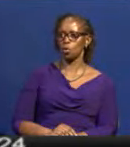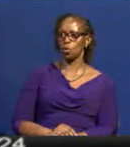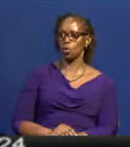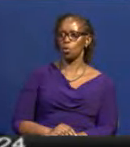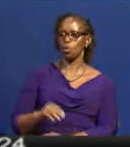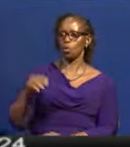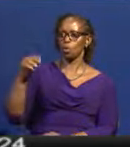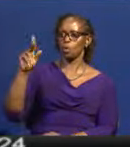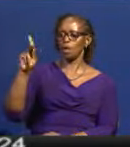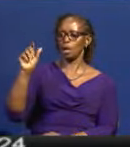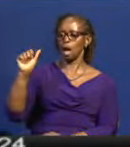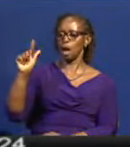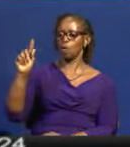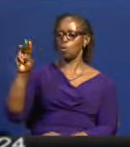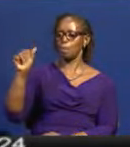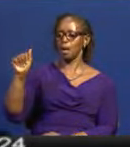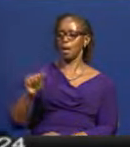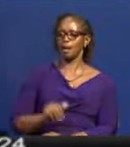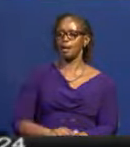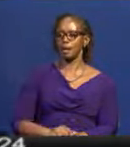George Peter Kaluma,